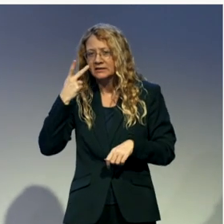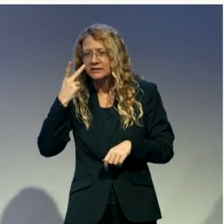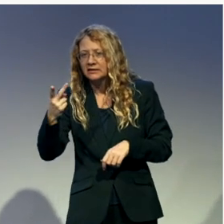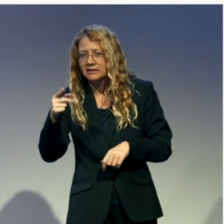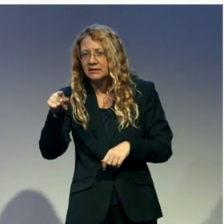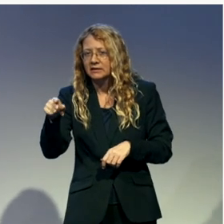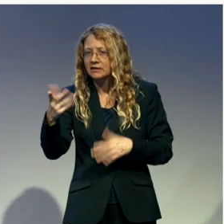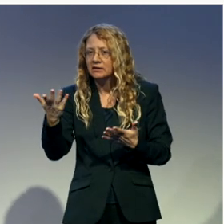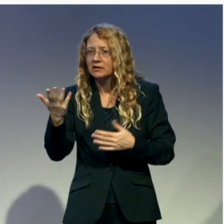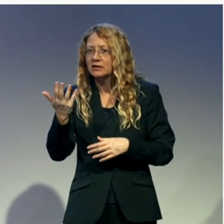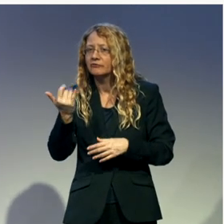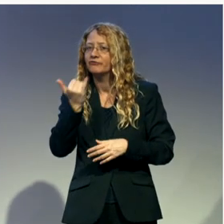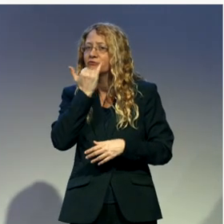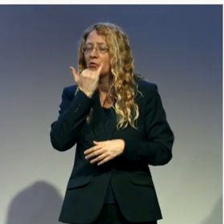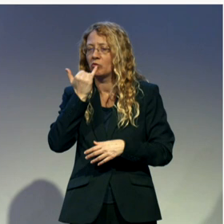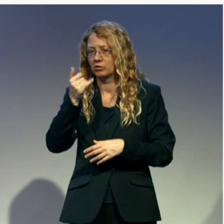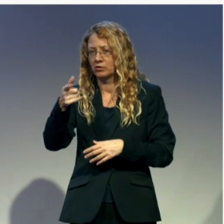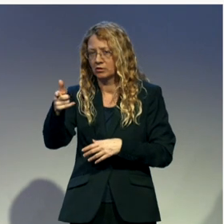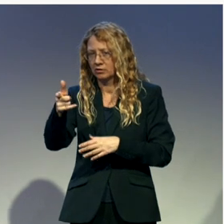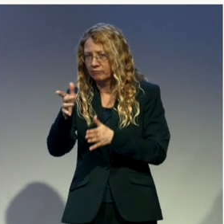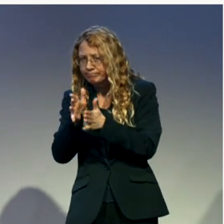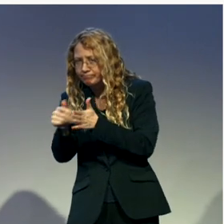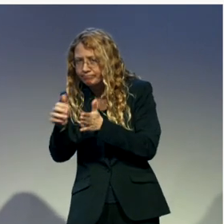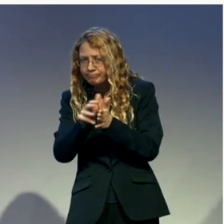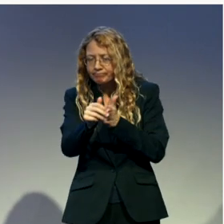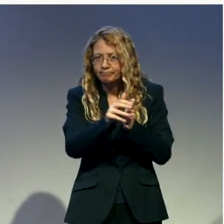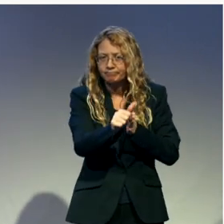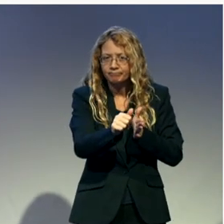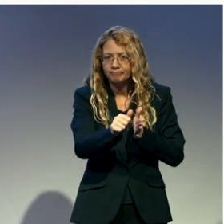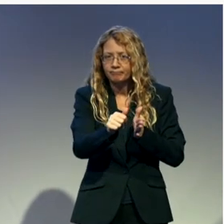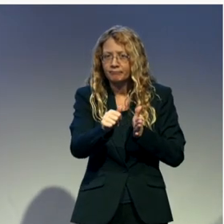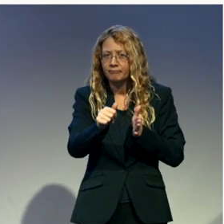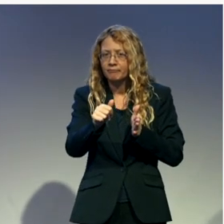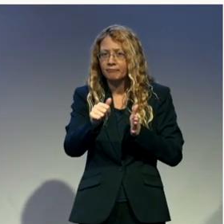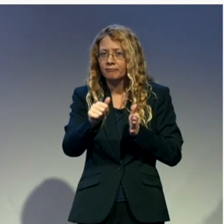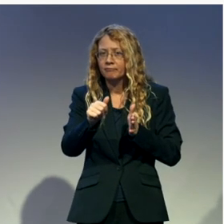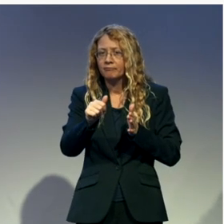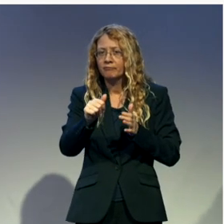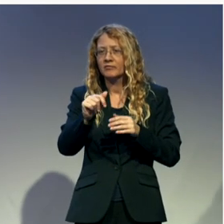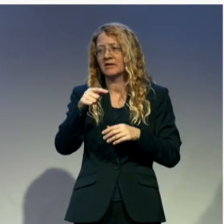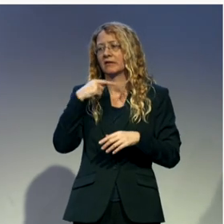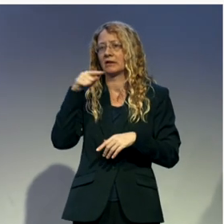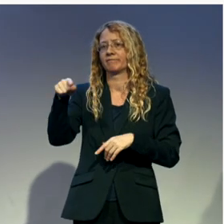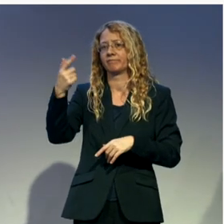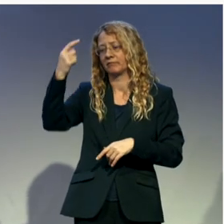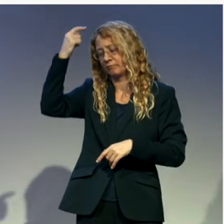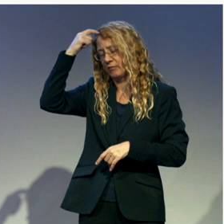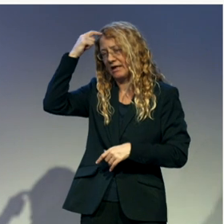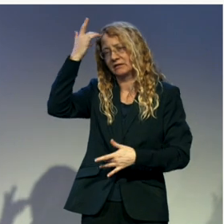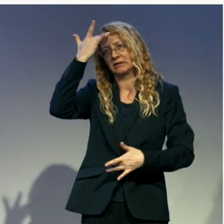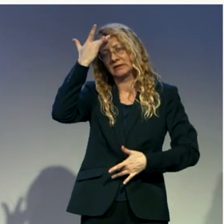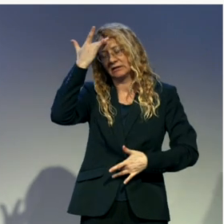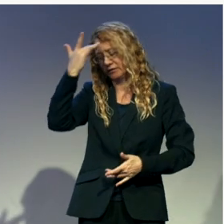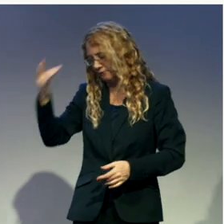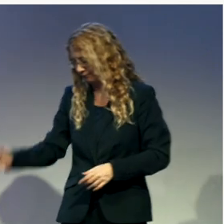So, hi, thank you for the question. Sometimes it is the case, not always. But